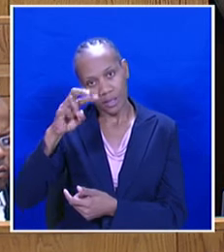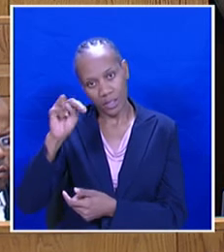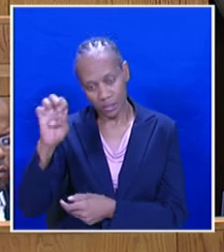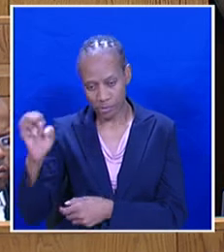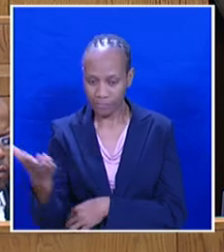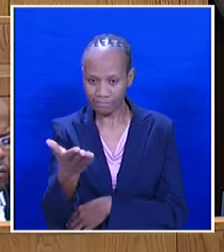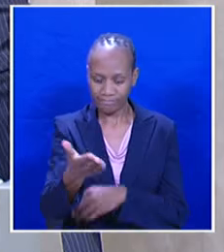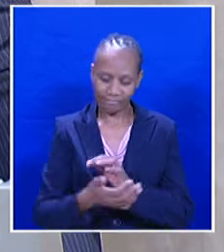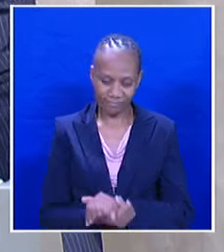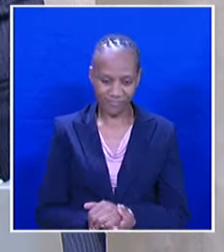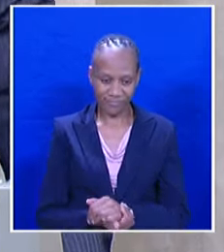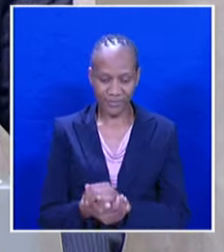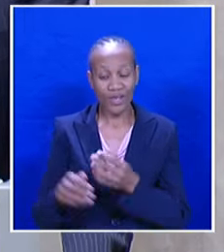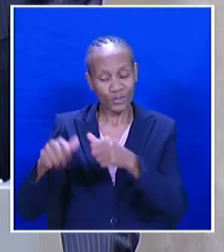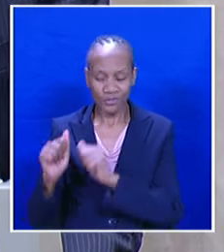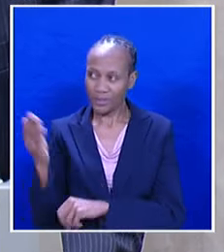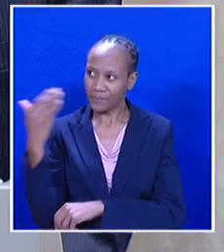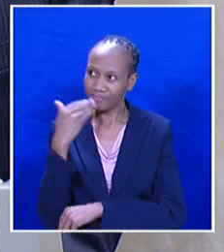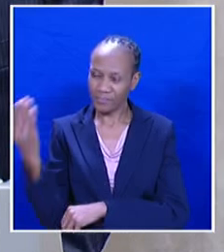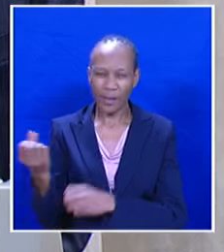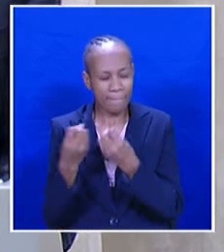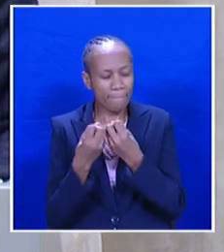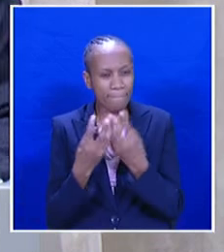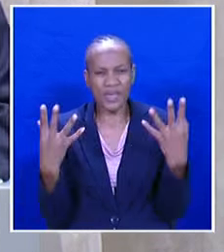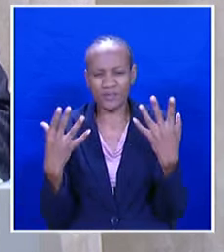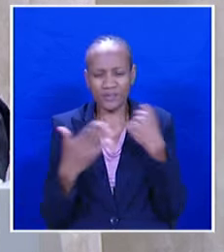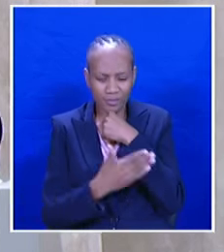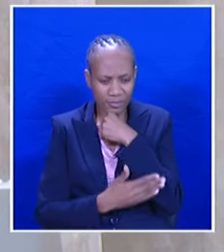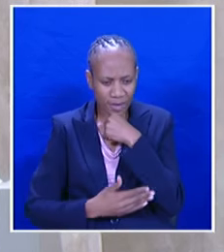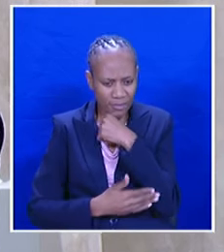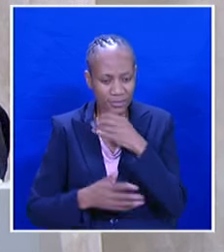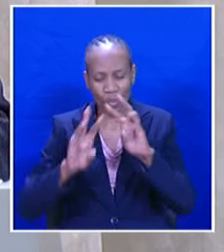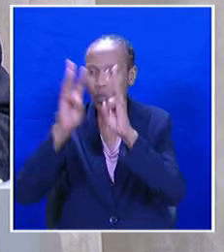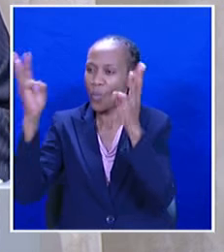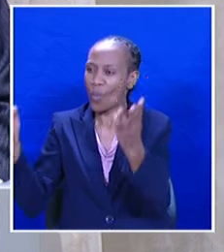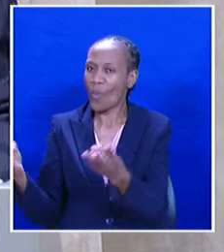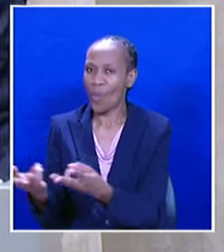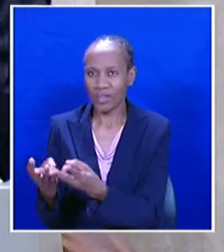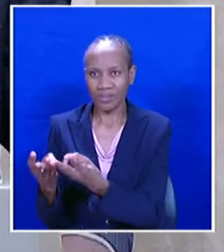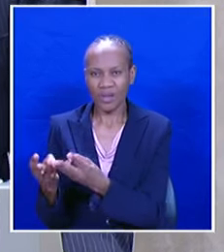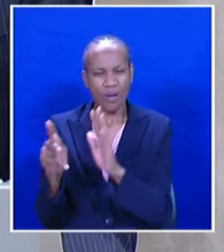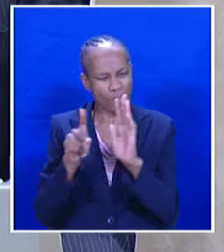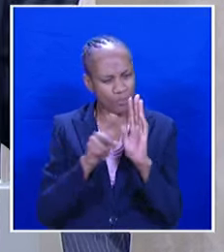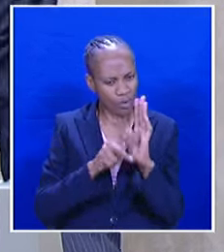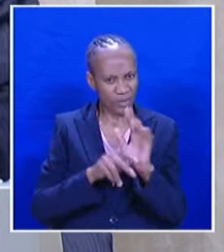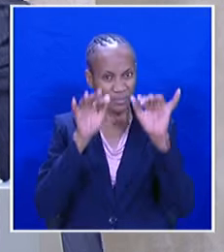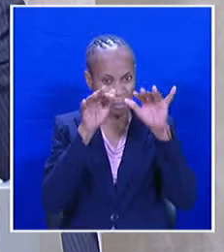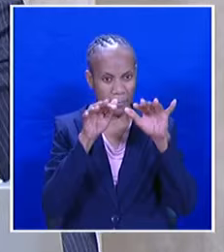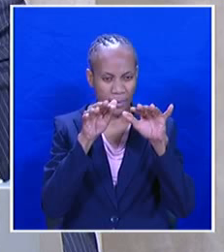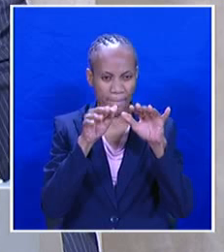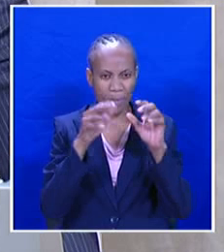Chairperson, thank you. In many countries in the world, public employment programs are important